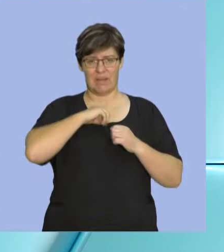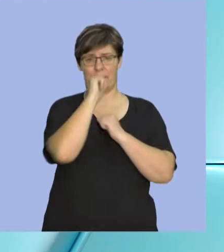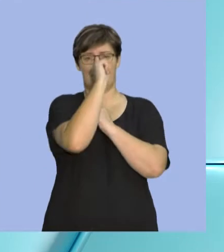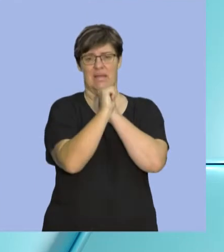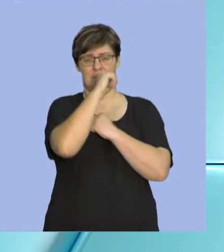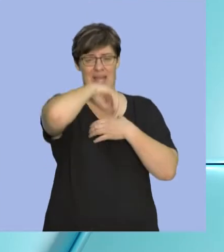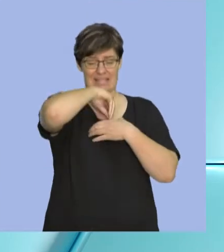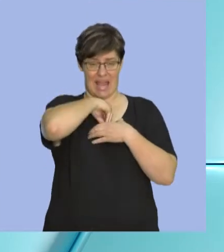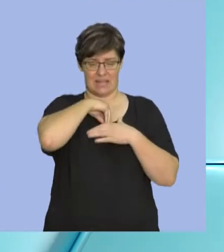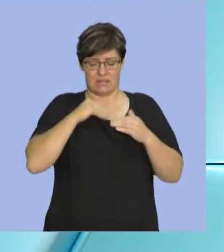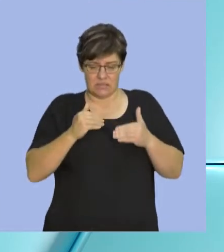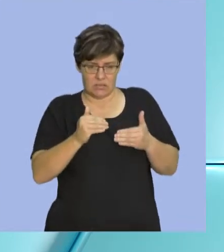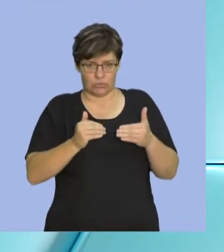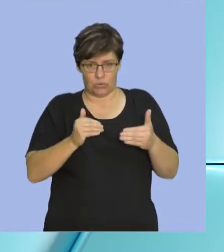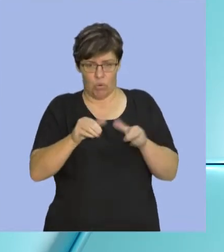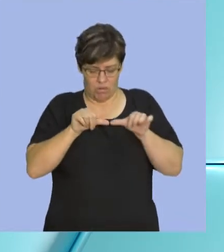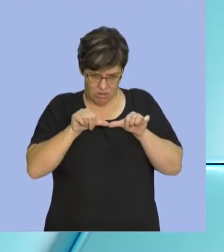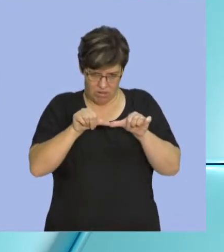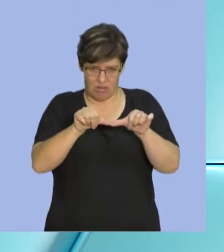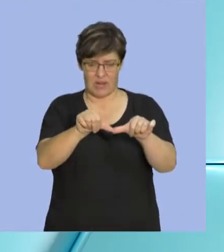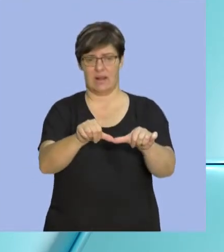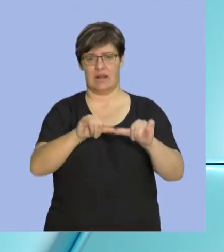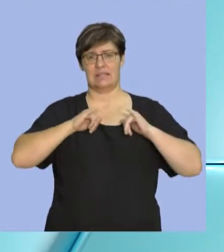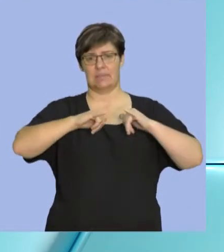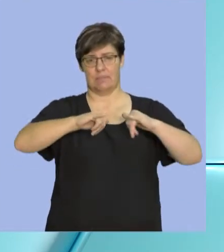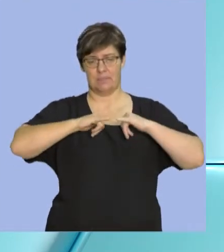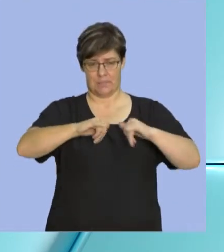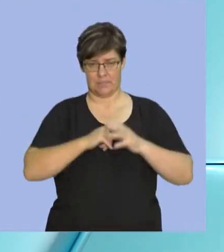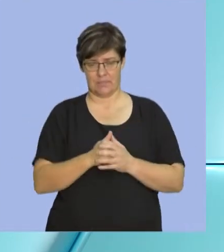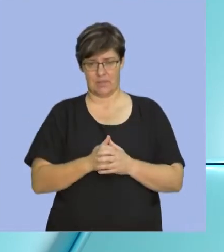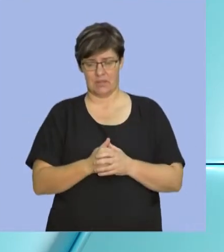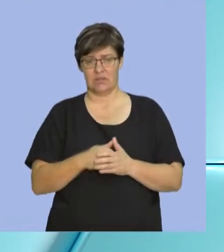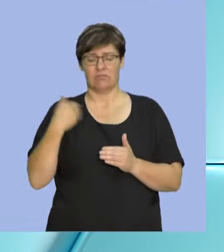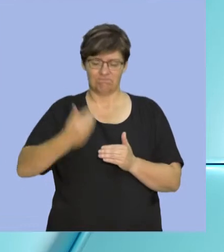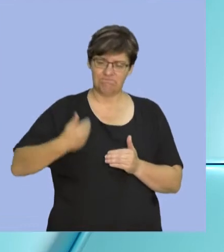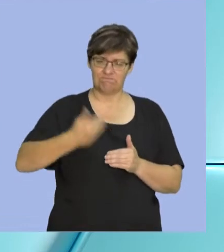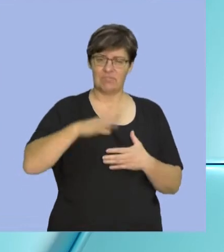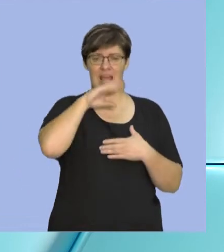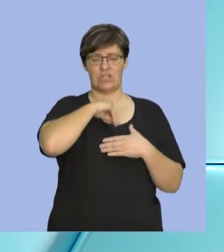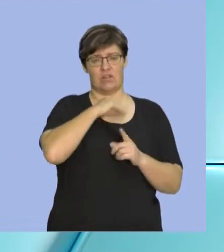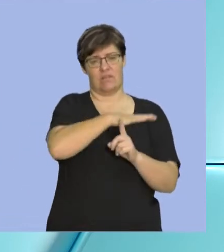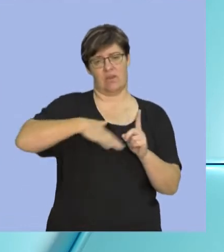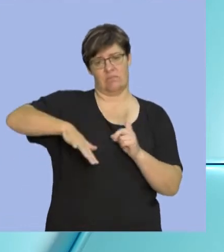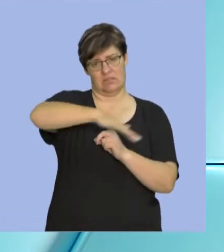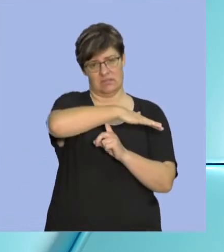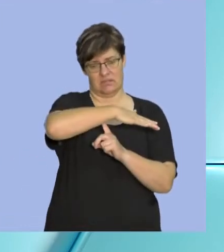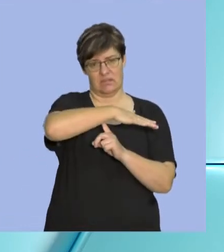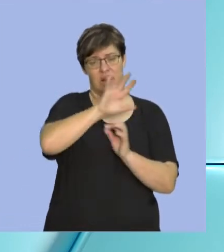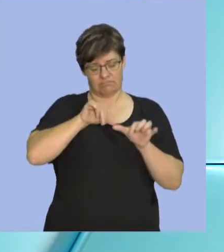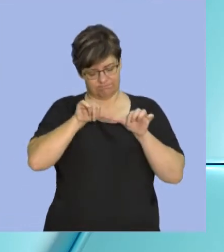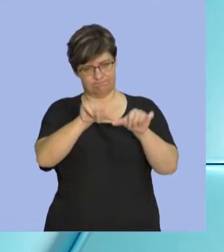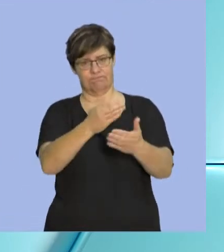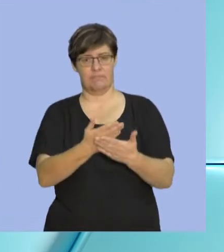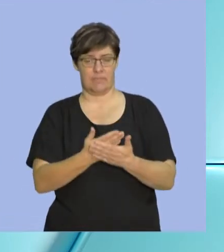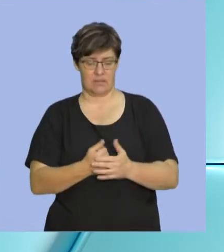being maintained in the body. So homeostasis refers to the constant internal environment that is maintained. And so